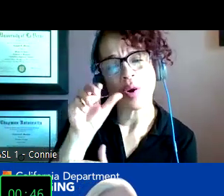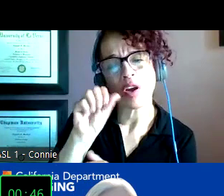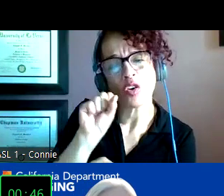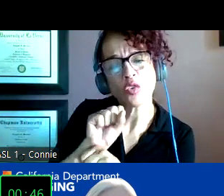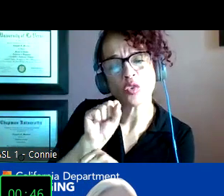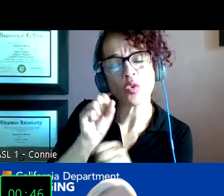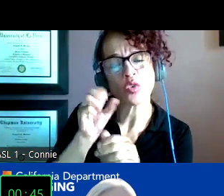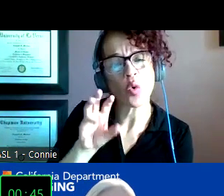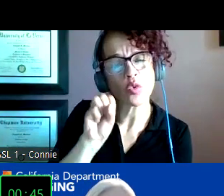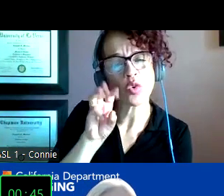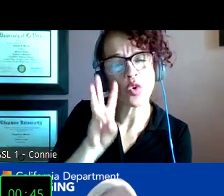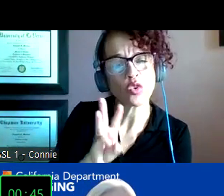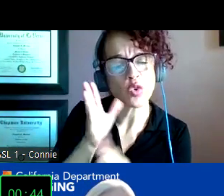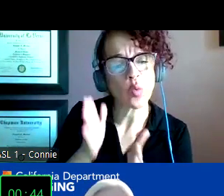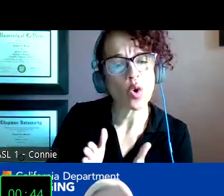on the.